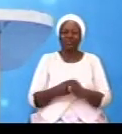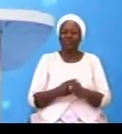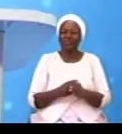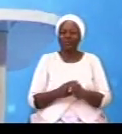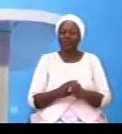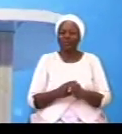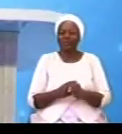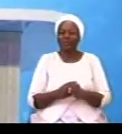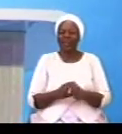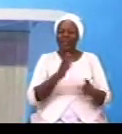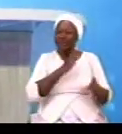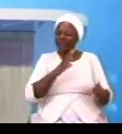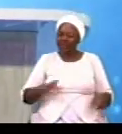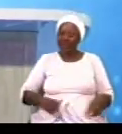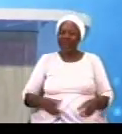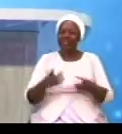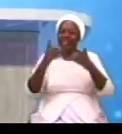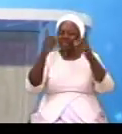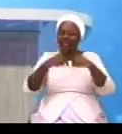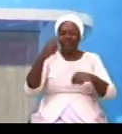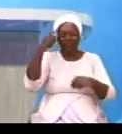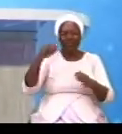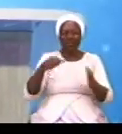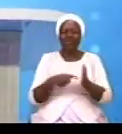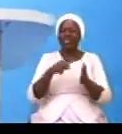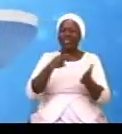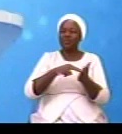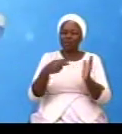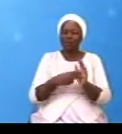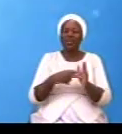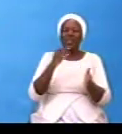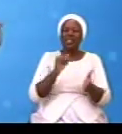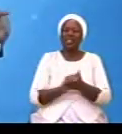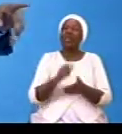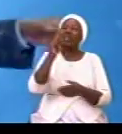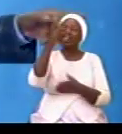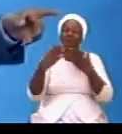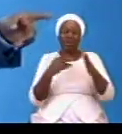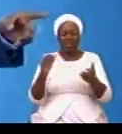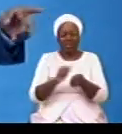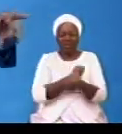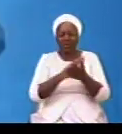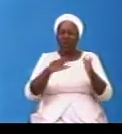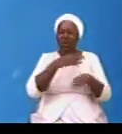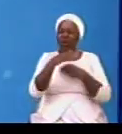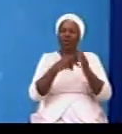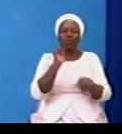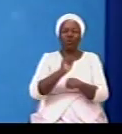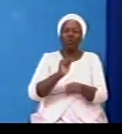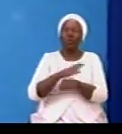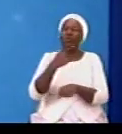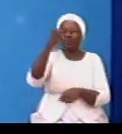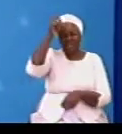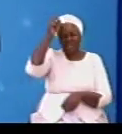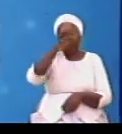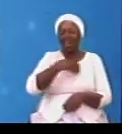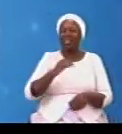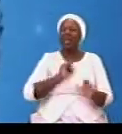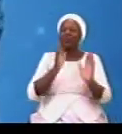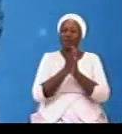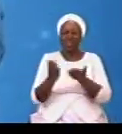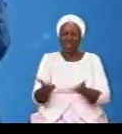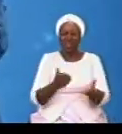that he might destroy all the works of the devil. And I pray here, to the right, to the left, to the center, to the